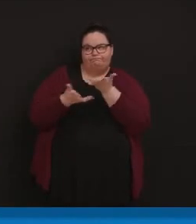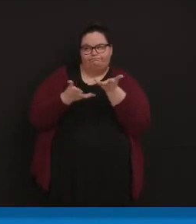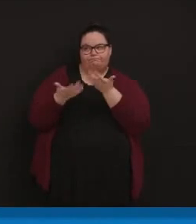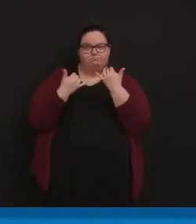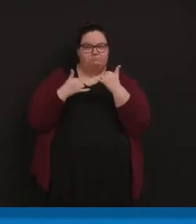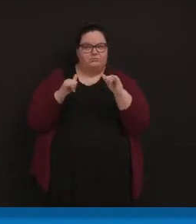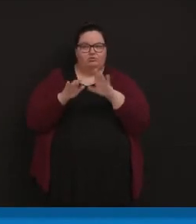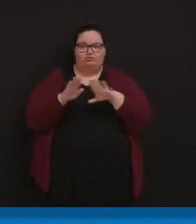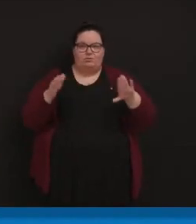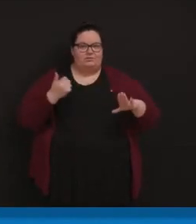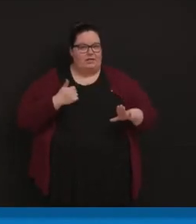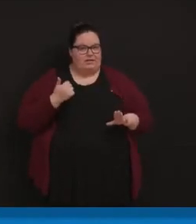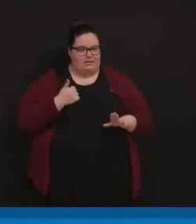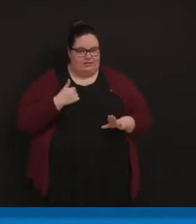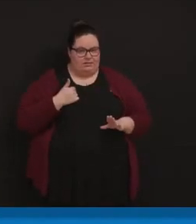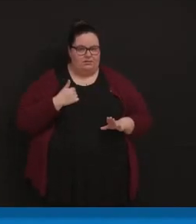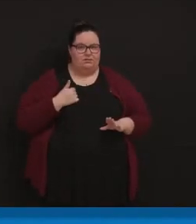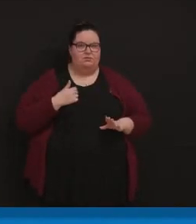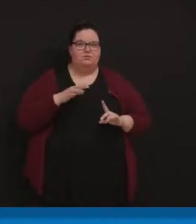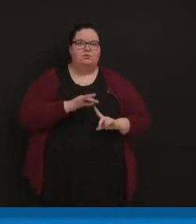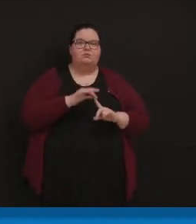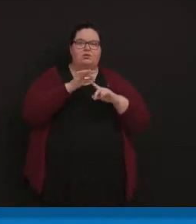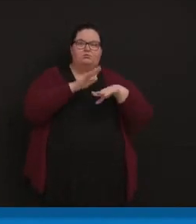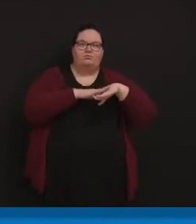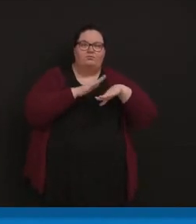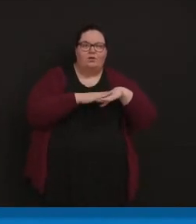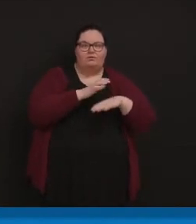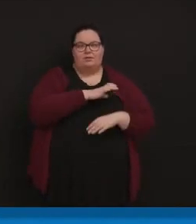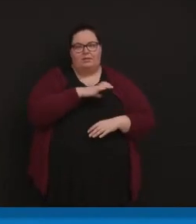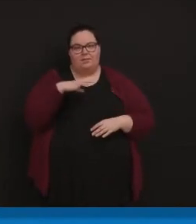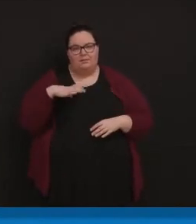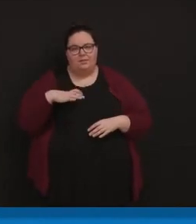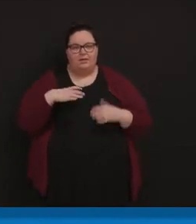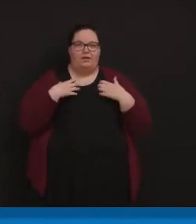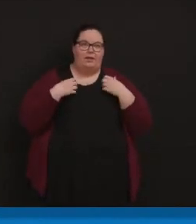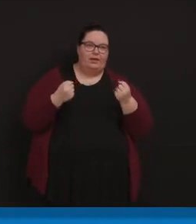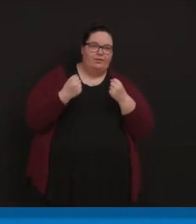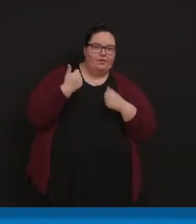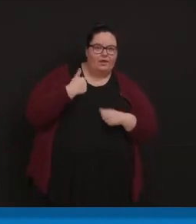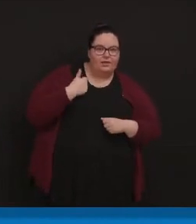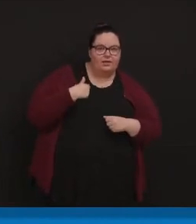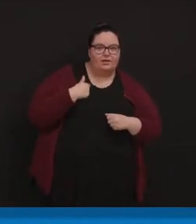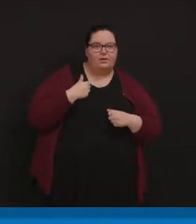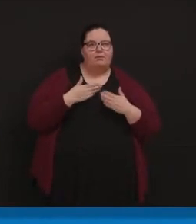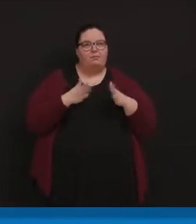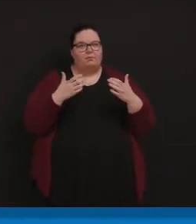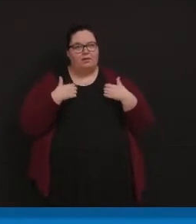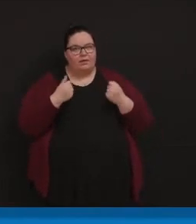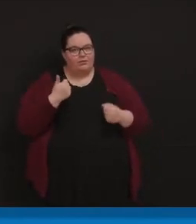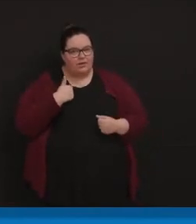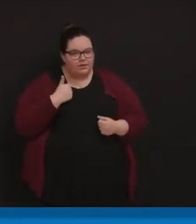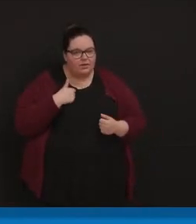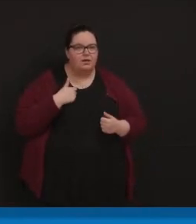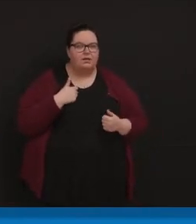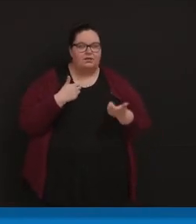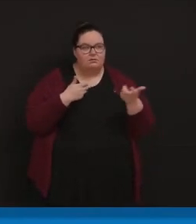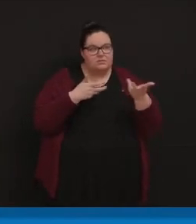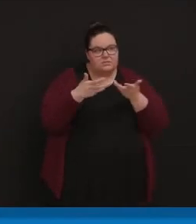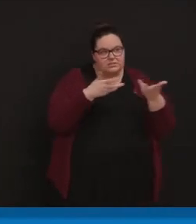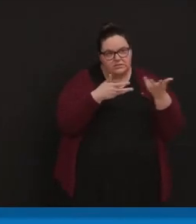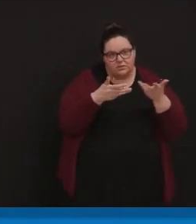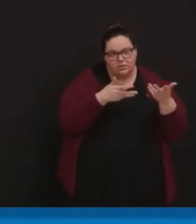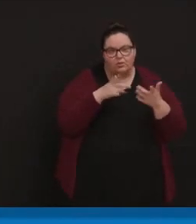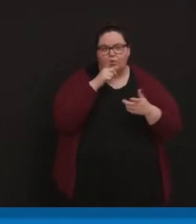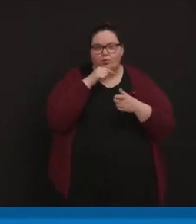national level around the variants. So the Special Advisory Committee and Public Health Agency of Canada and Health Canada are in conversations with